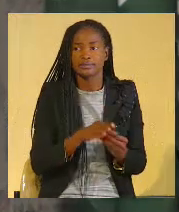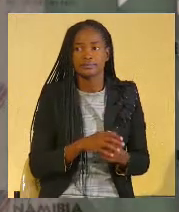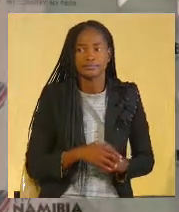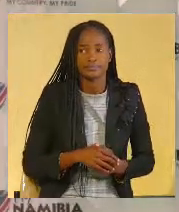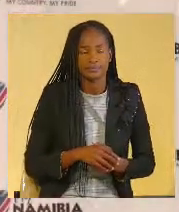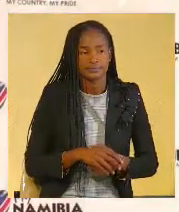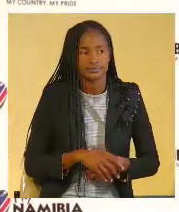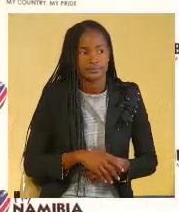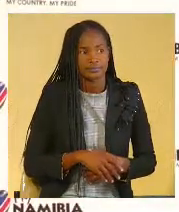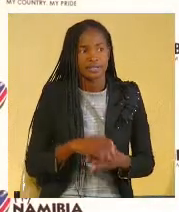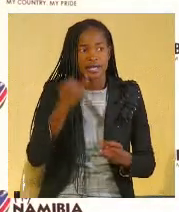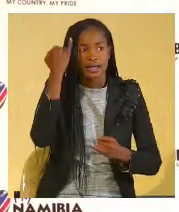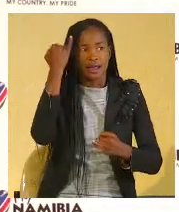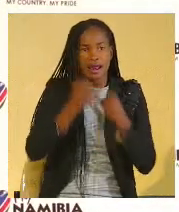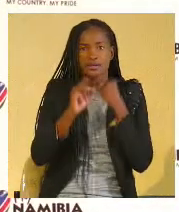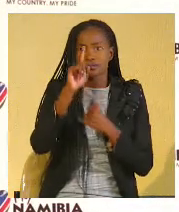Thank you very much. One last one.